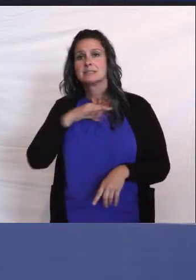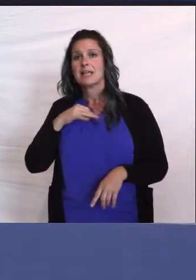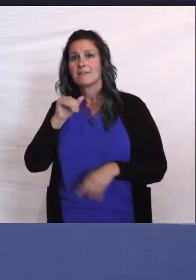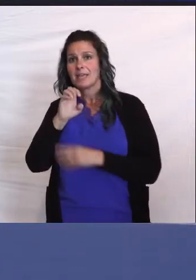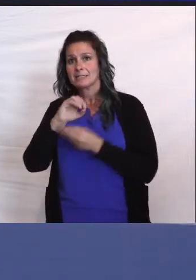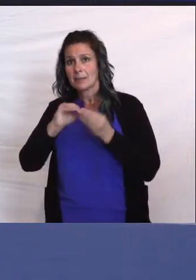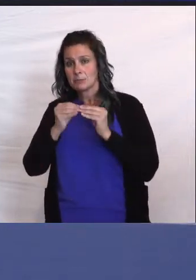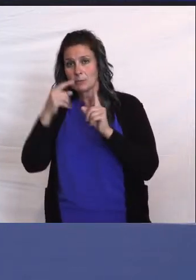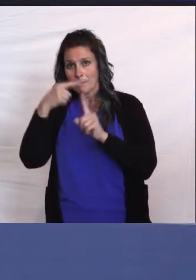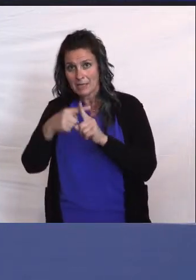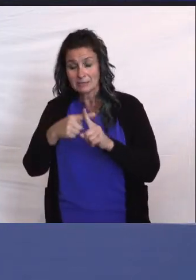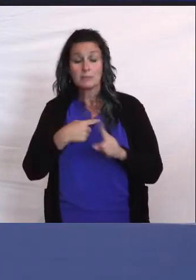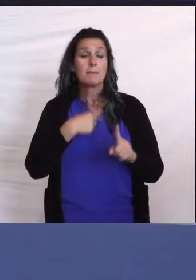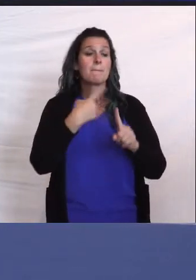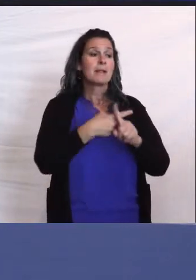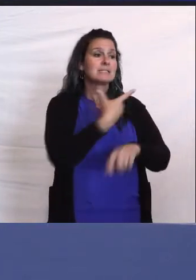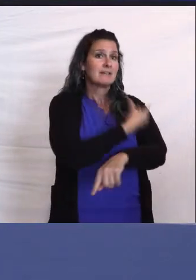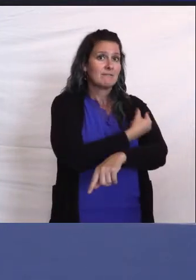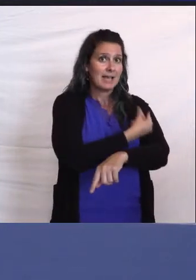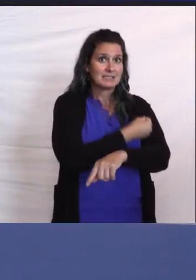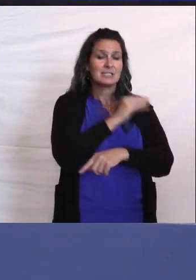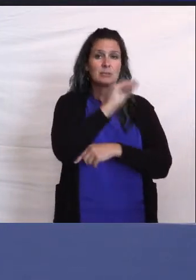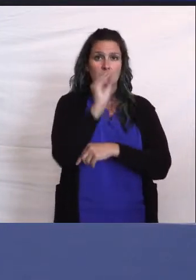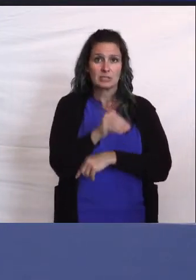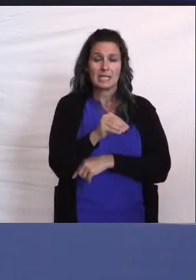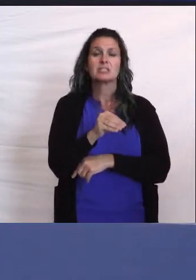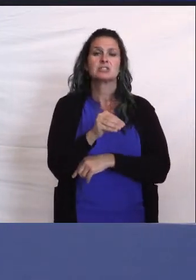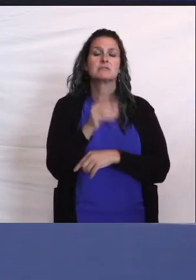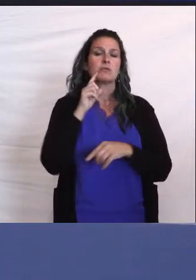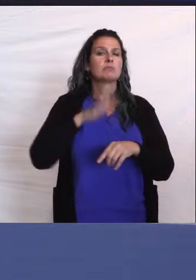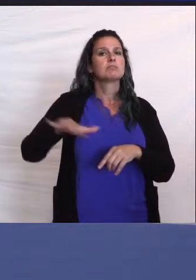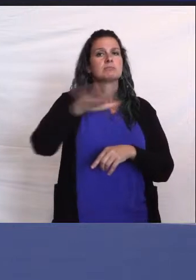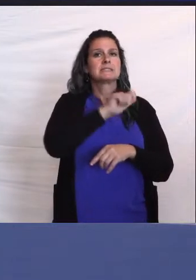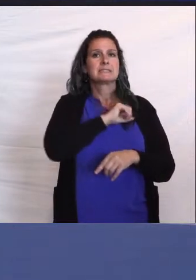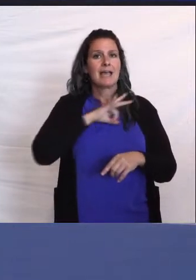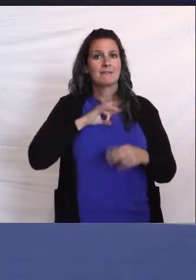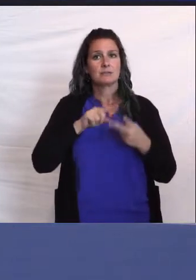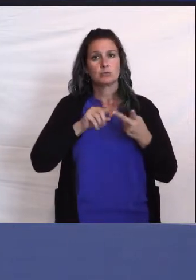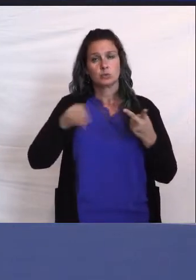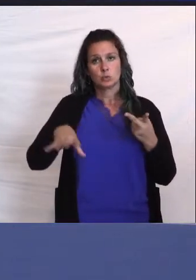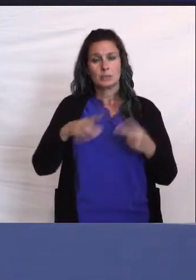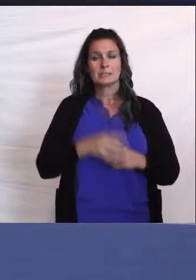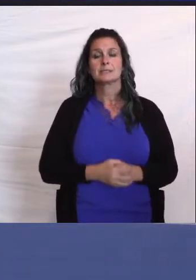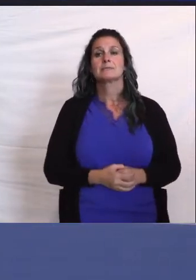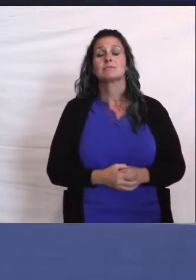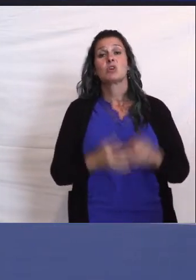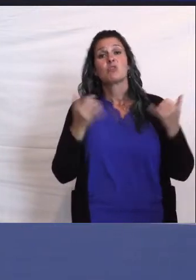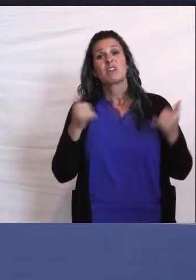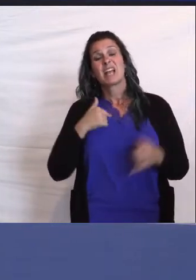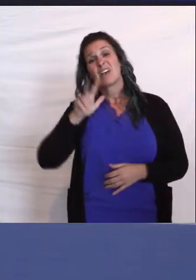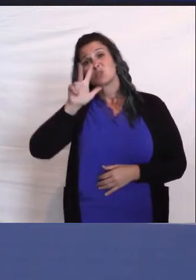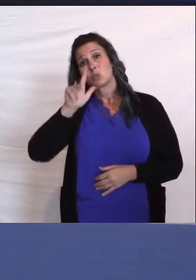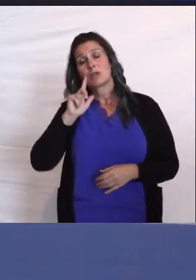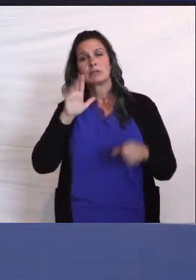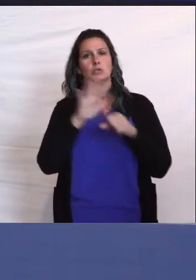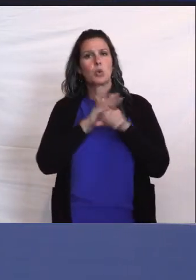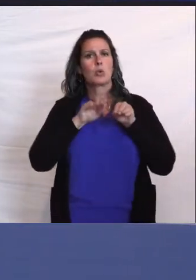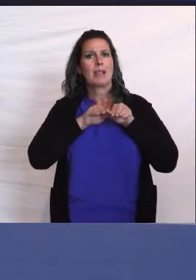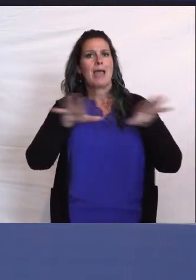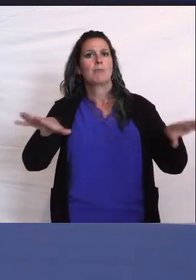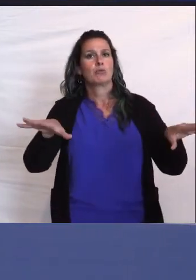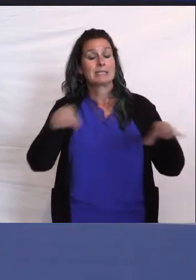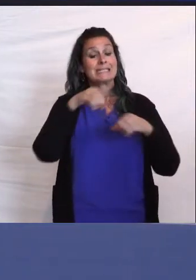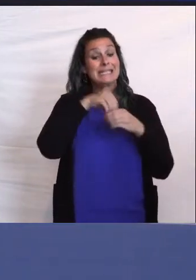rates for students and staff. As the governor shared, currently there are 23 total outbreaks linked